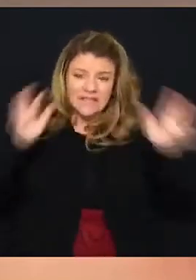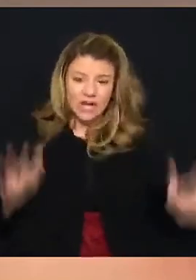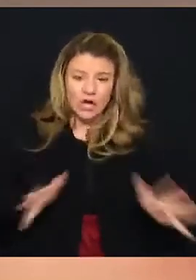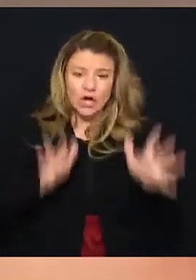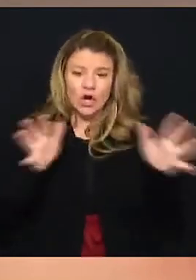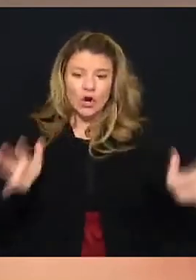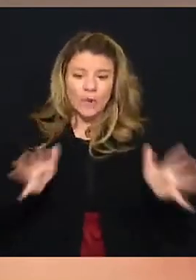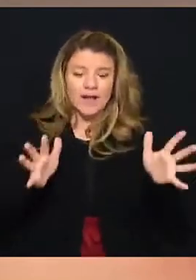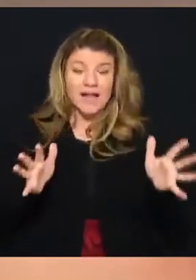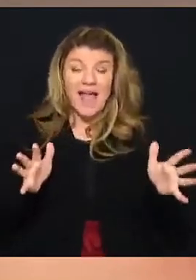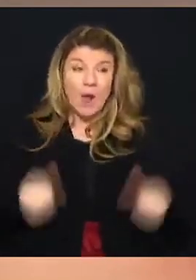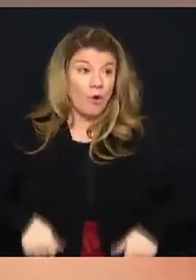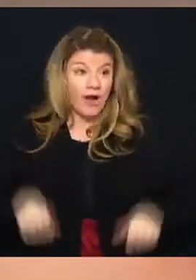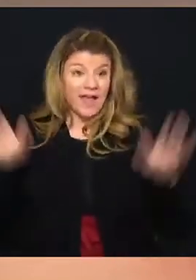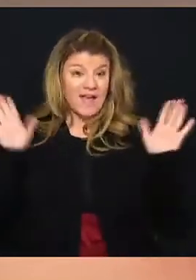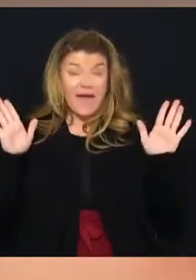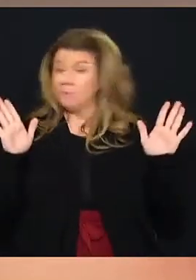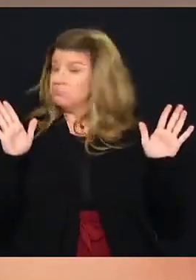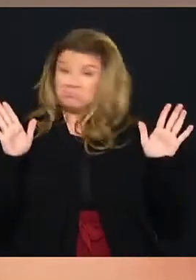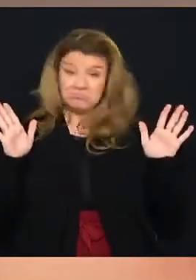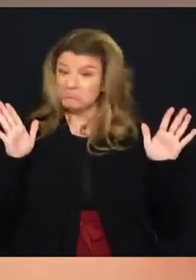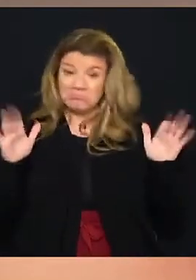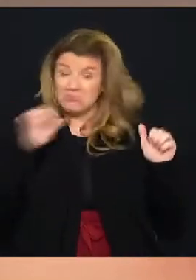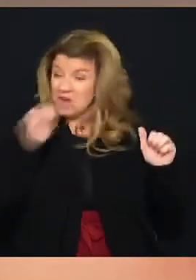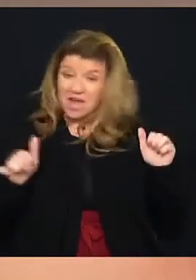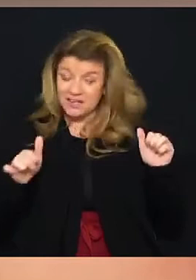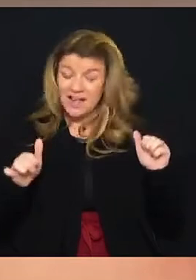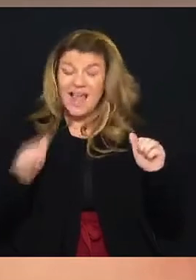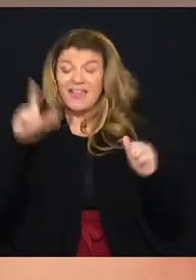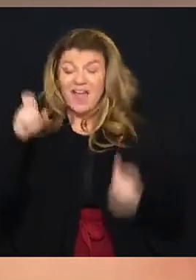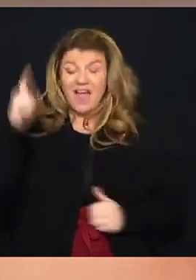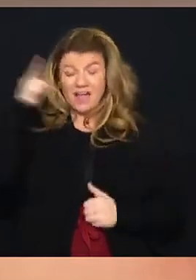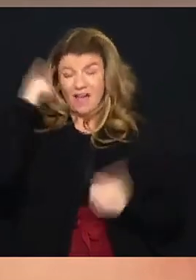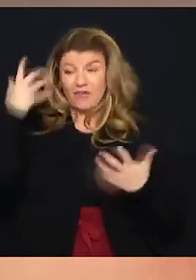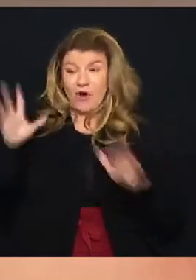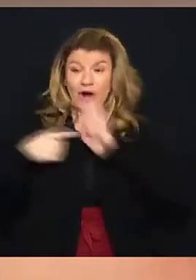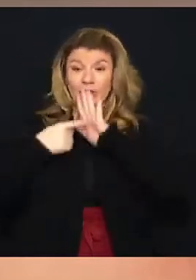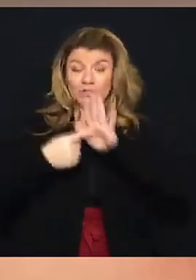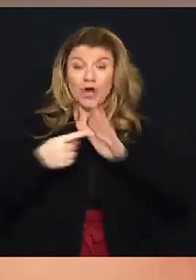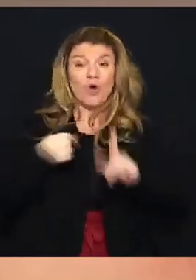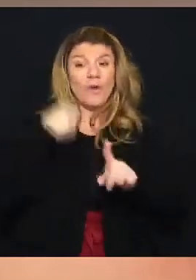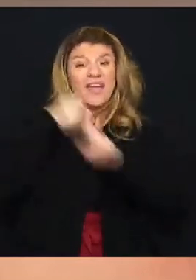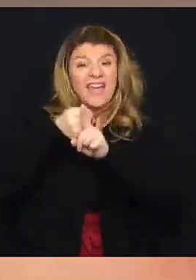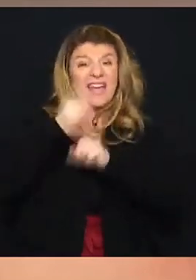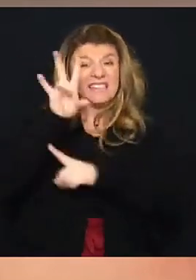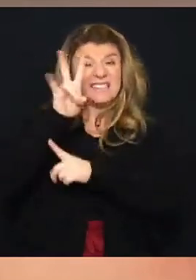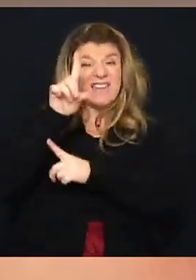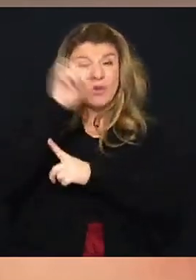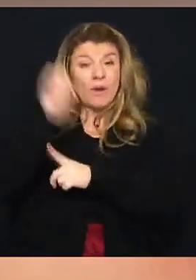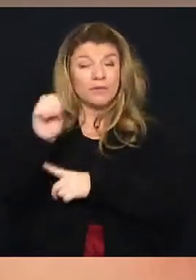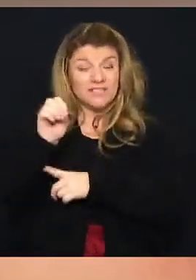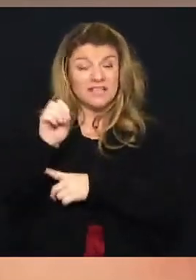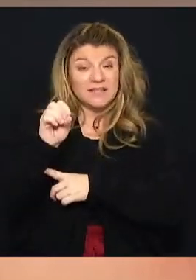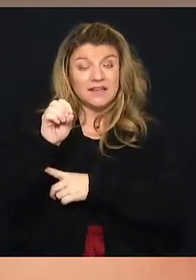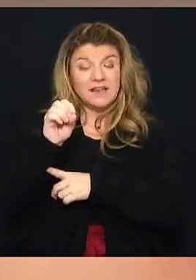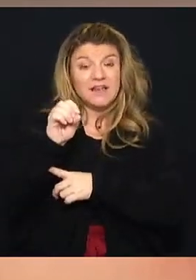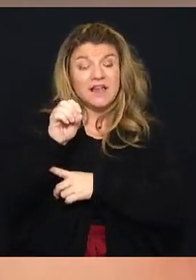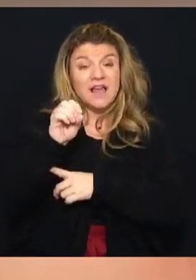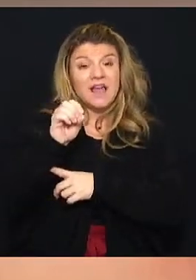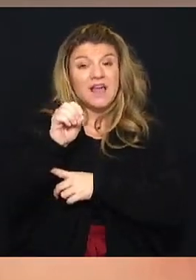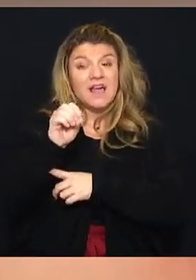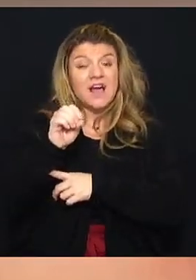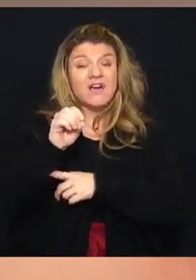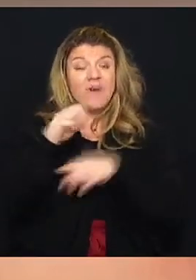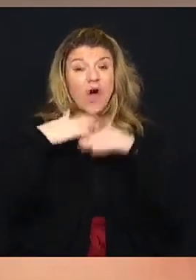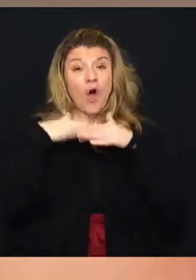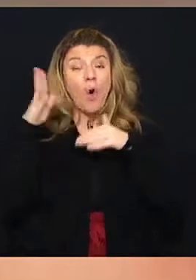we're not going to give up is, as the governor pointed out today, we did hit 71% of the